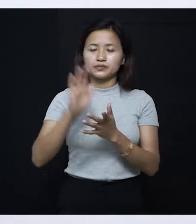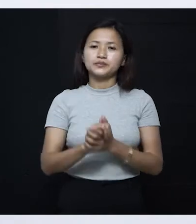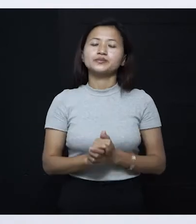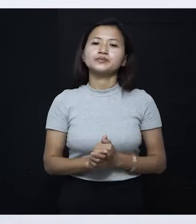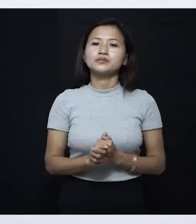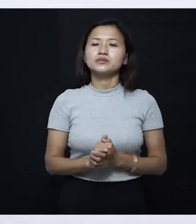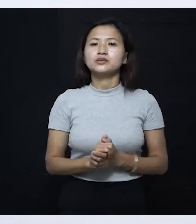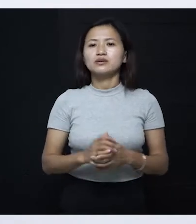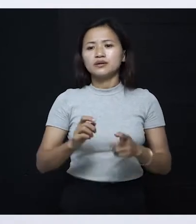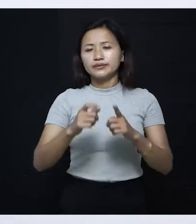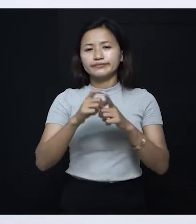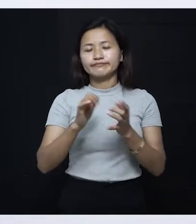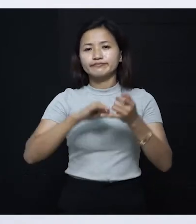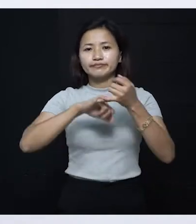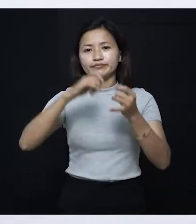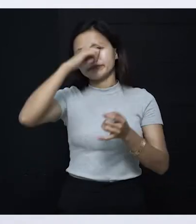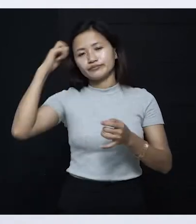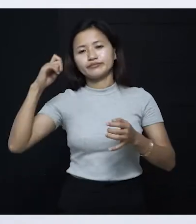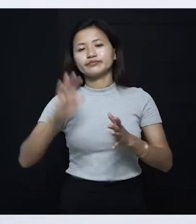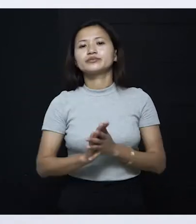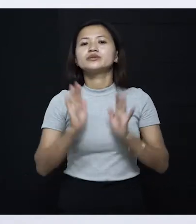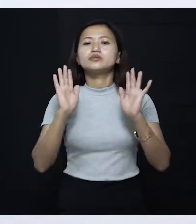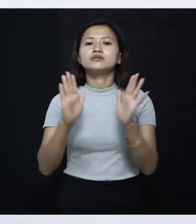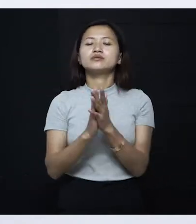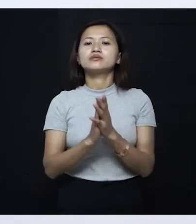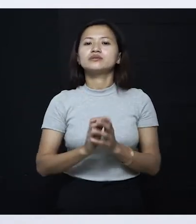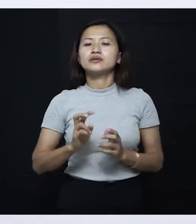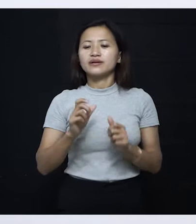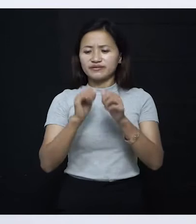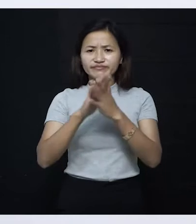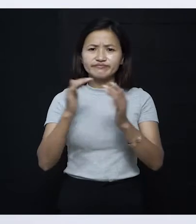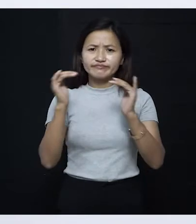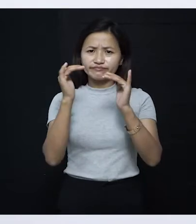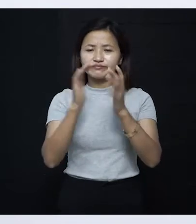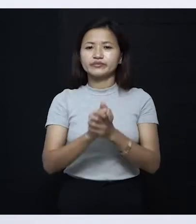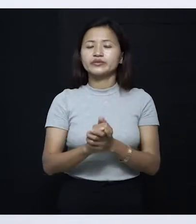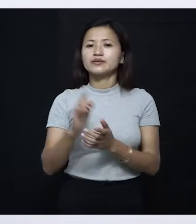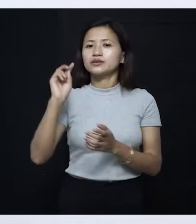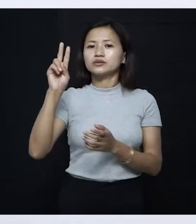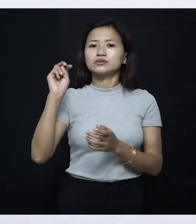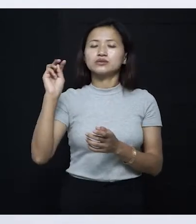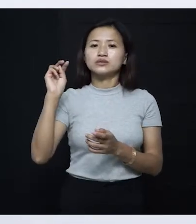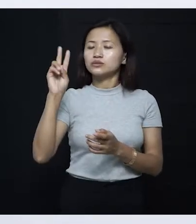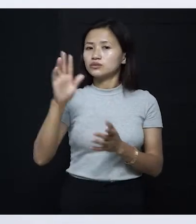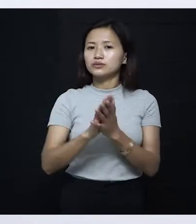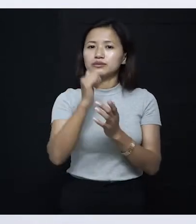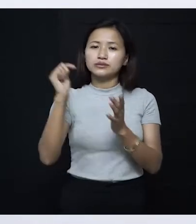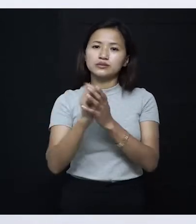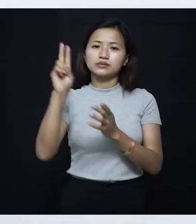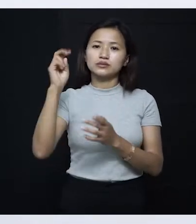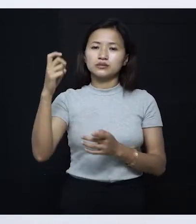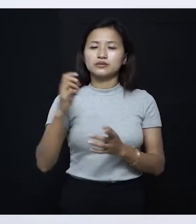Then in summer season, we have the average temperature is 22 degrees Celsius to